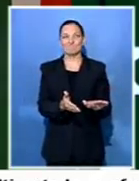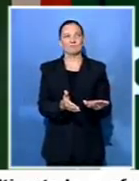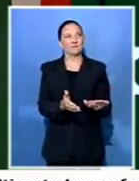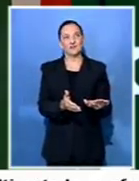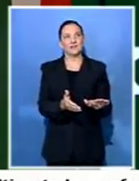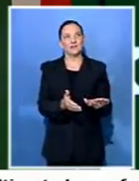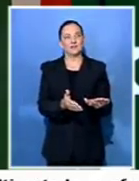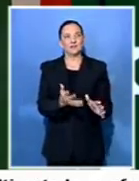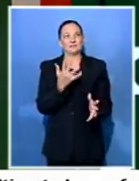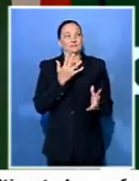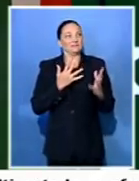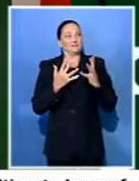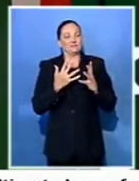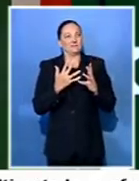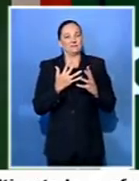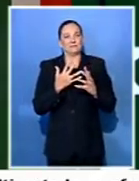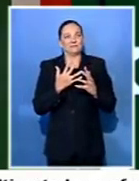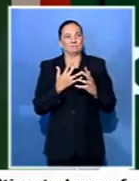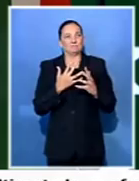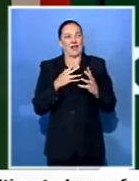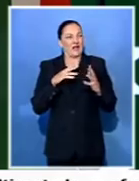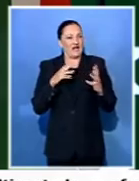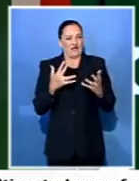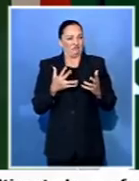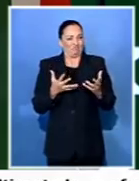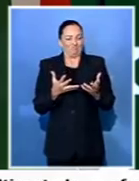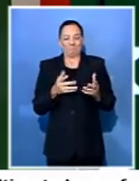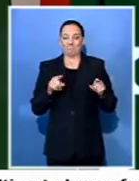simply devastating to contemplate.